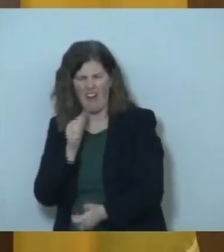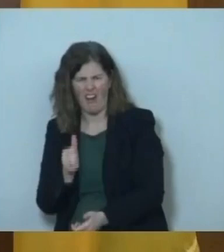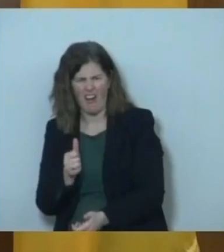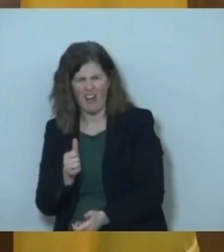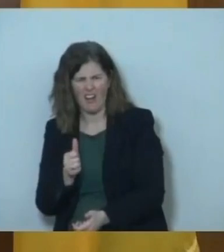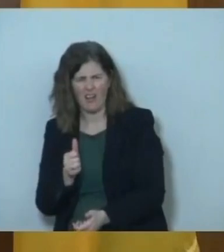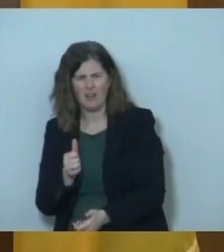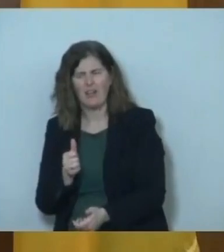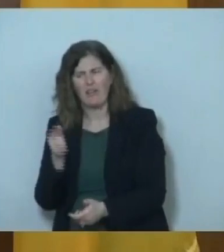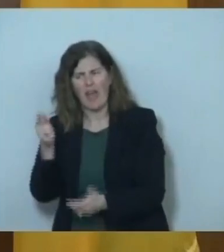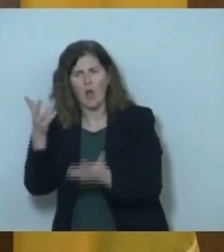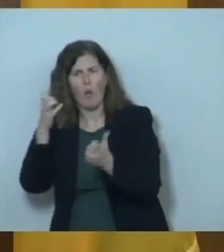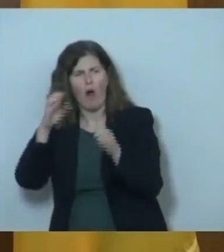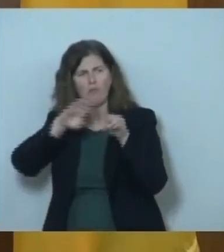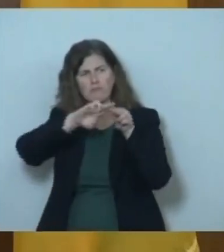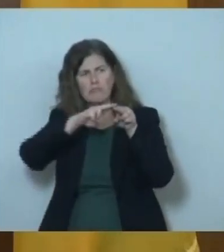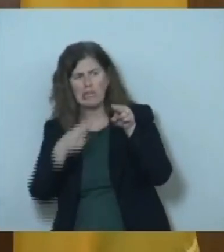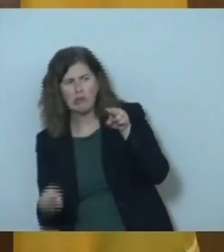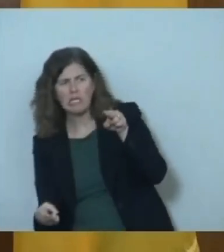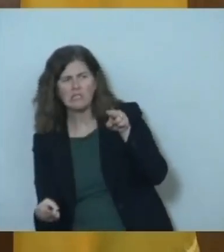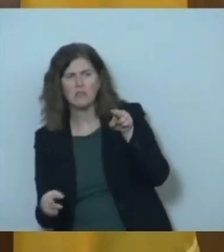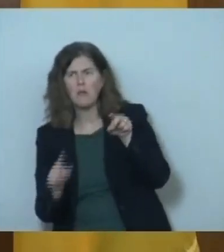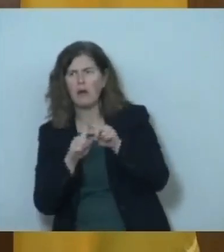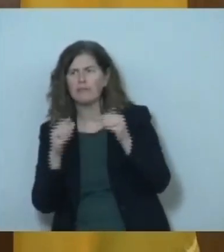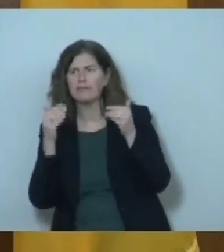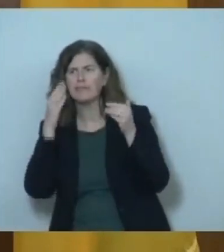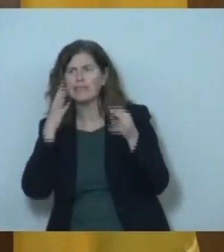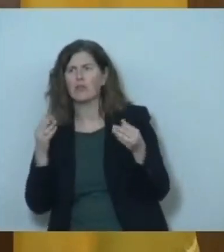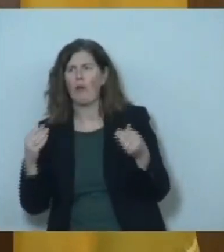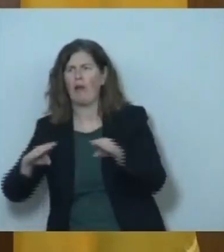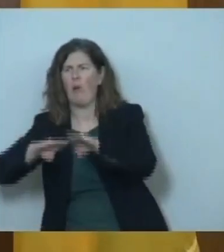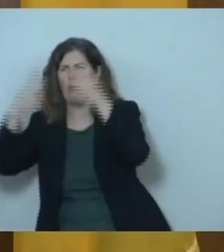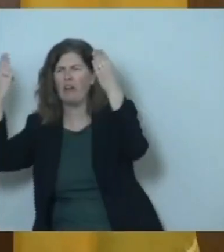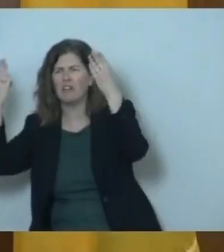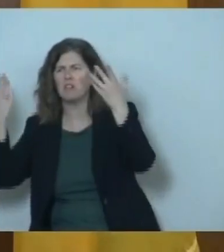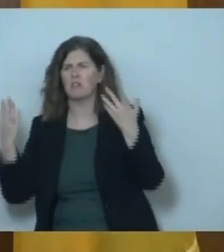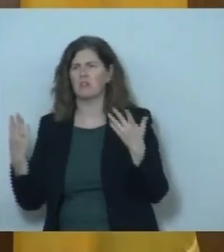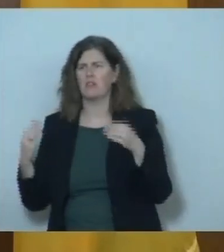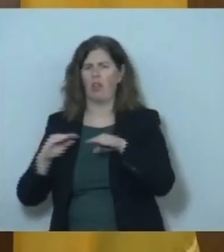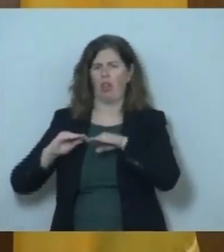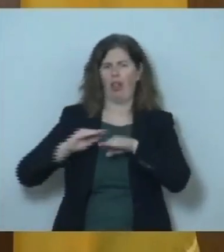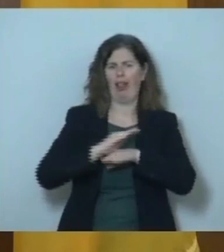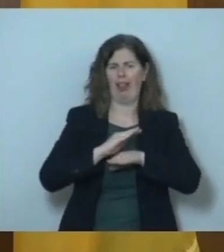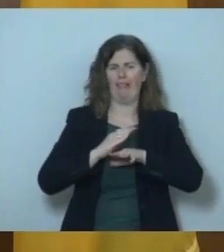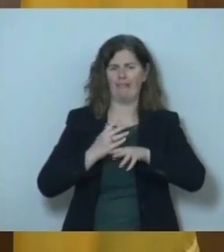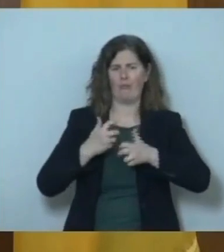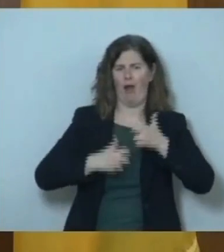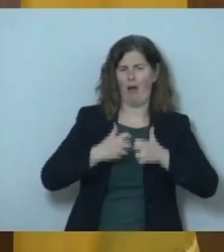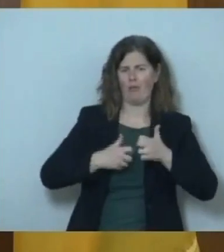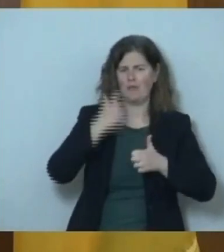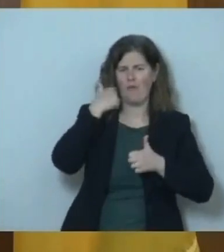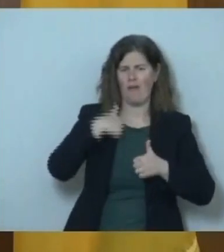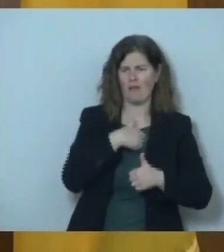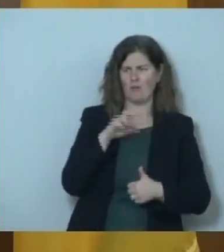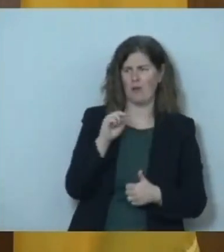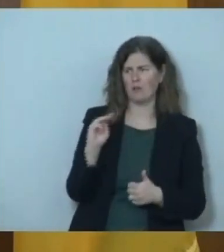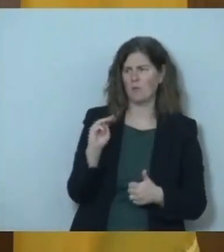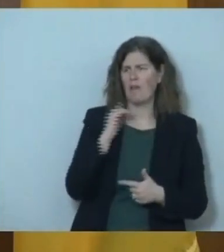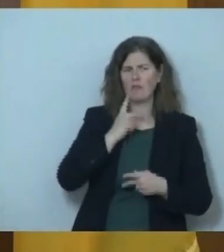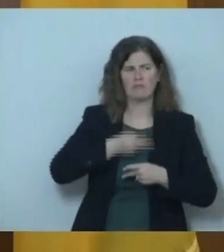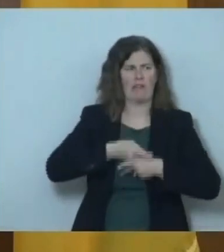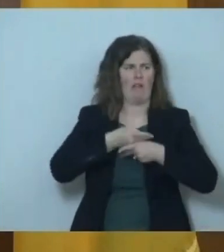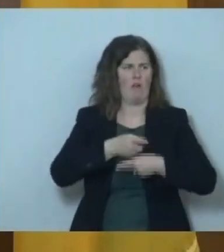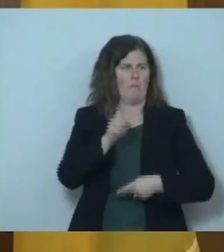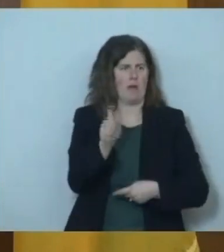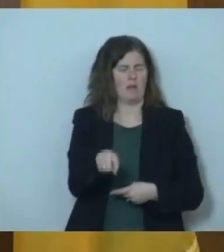right, a decrease or a flattening, it creates issues for New Mexico. And so we just have to really be careful about that. And it's a great